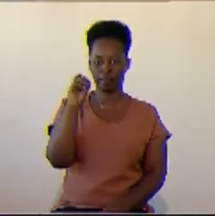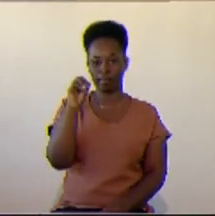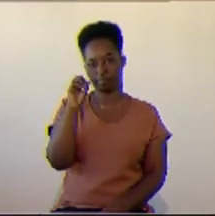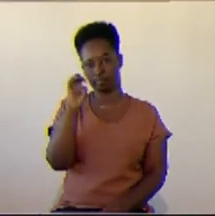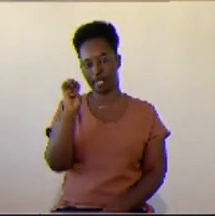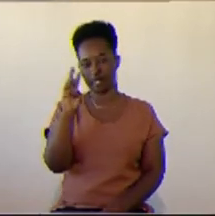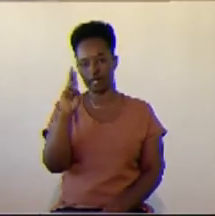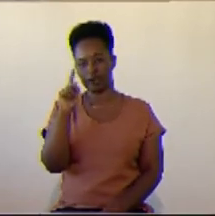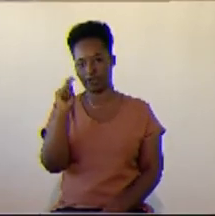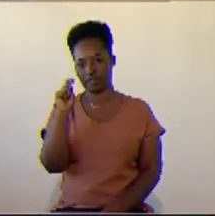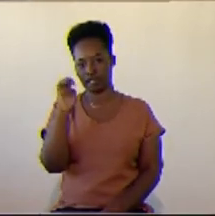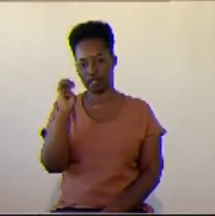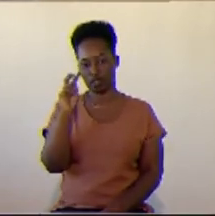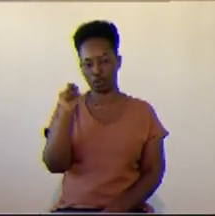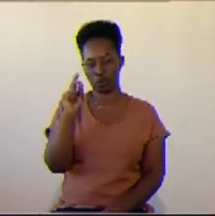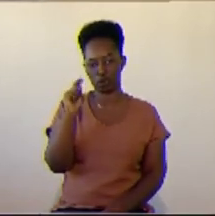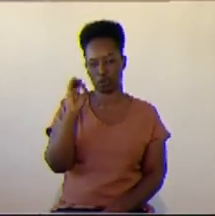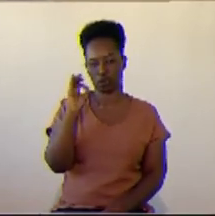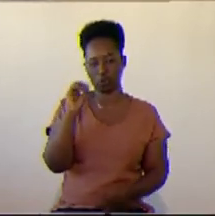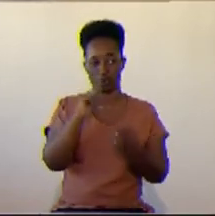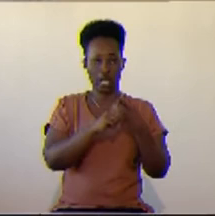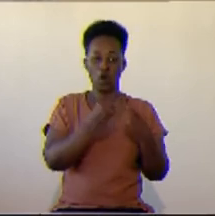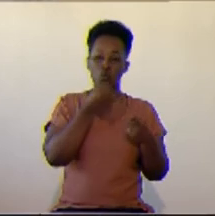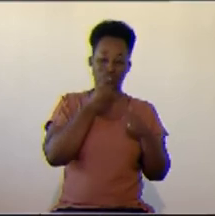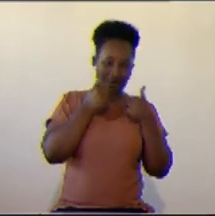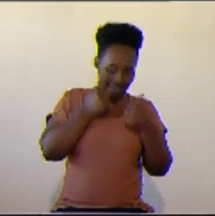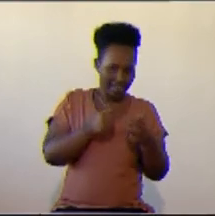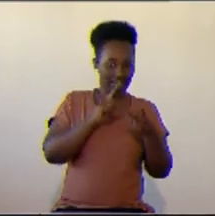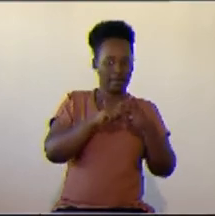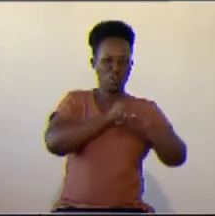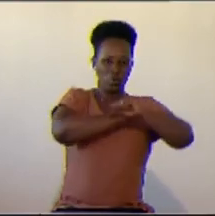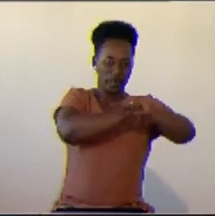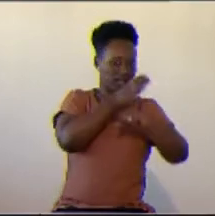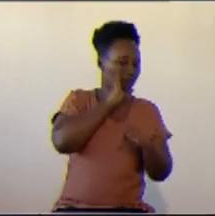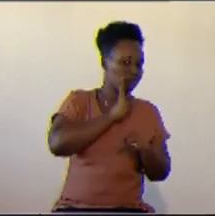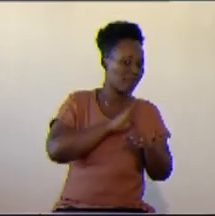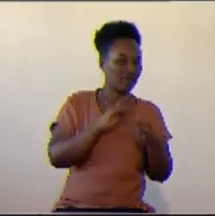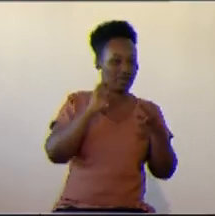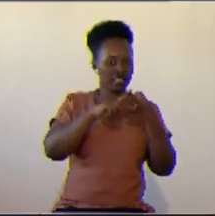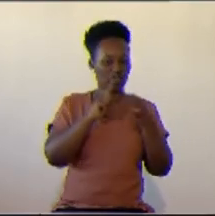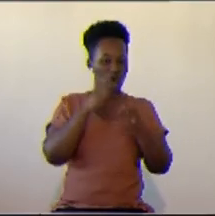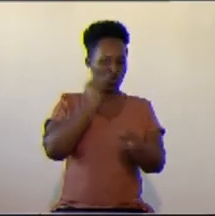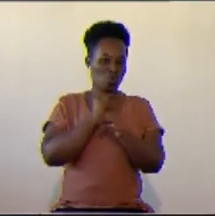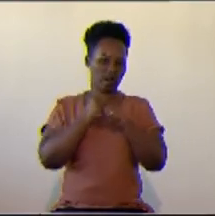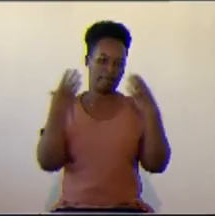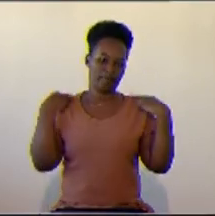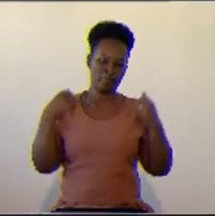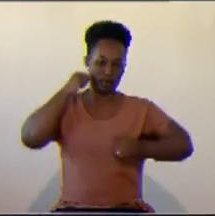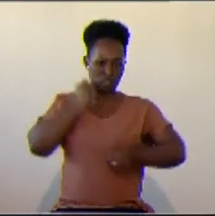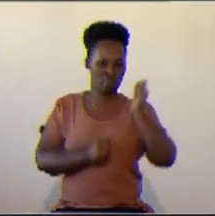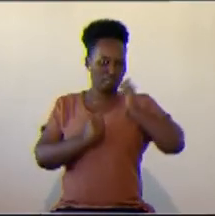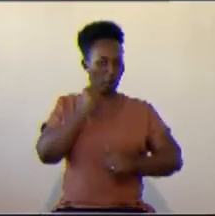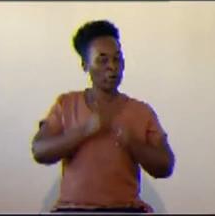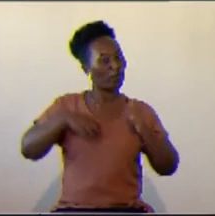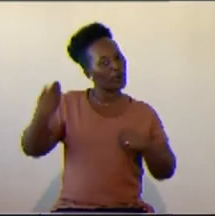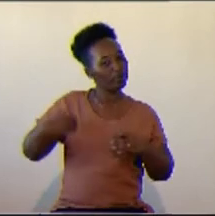healthy. Two, avoid alcohol. Three, do regular exercise, okay, most of the